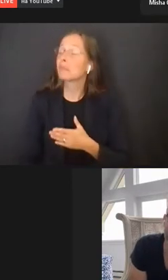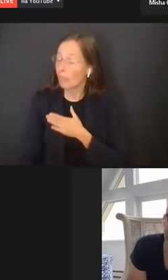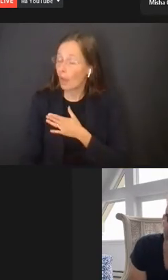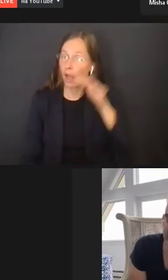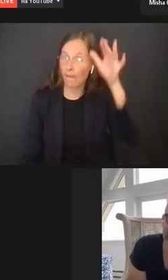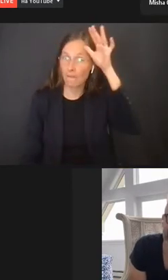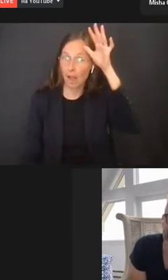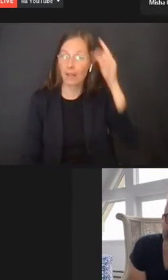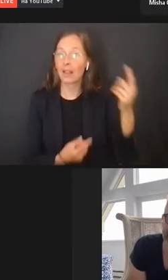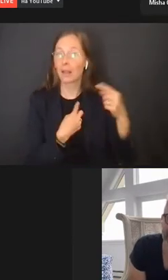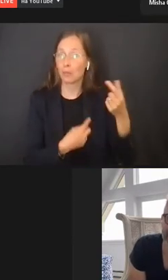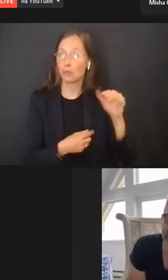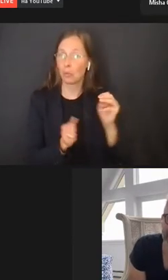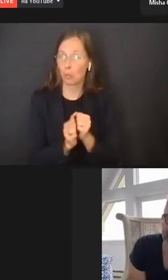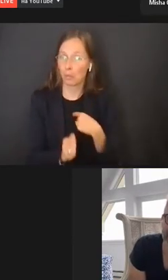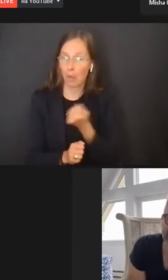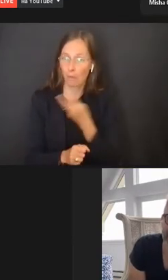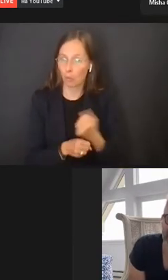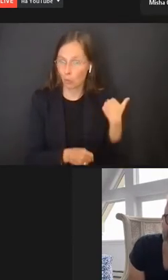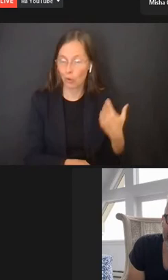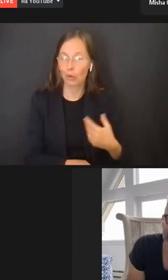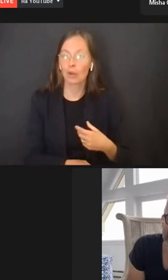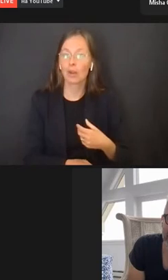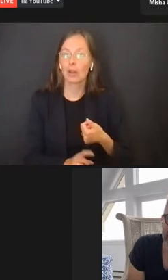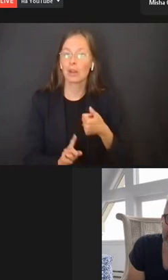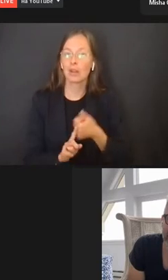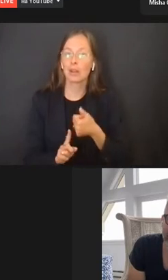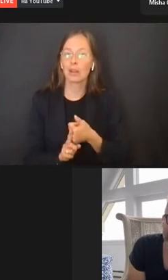My father came to the gym with me a couple of years ago. He was